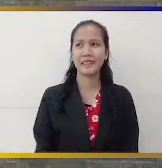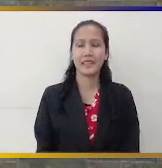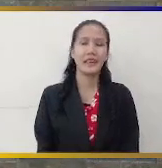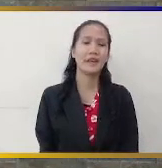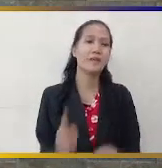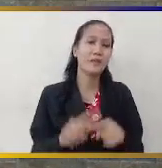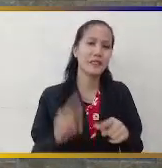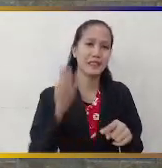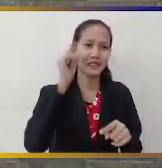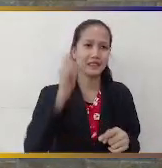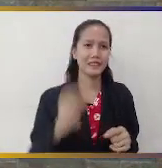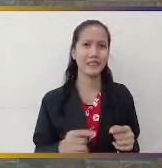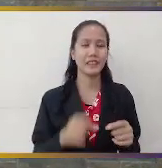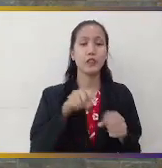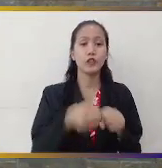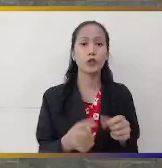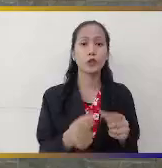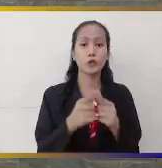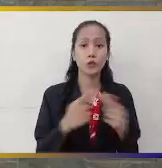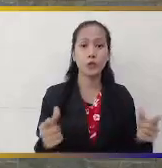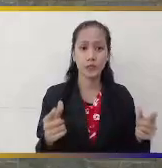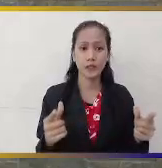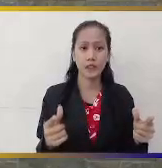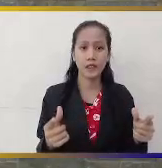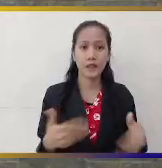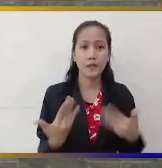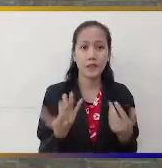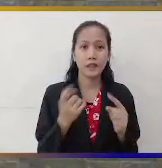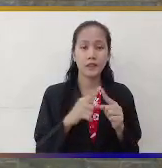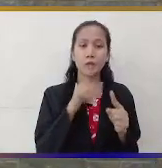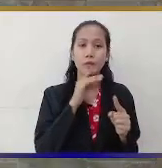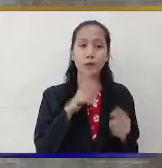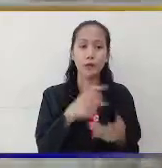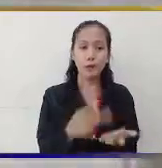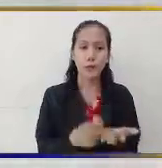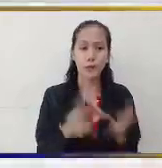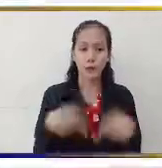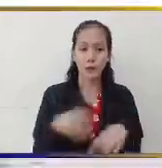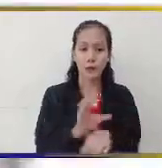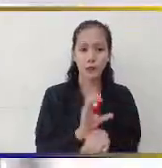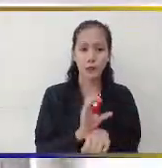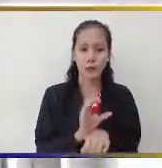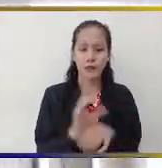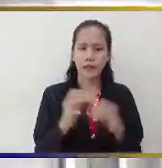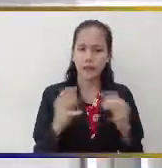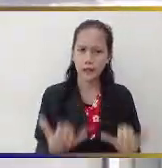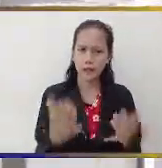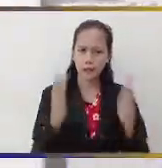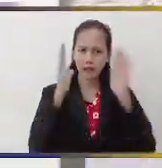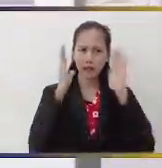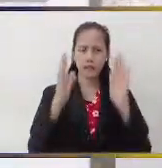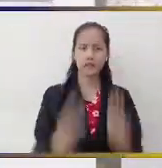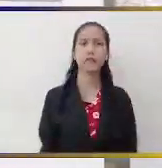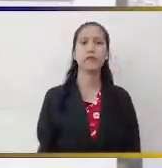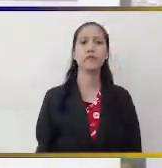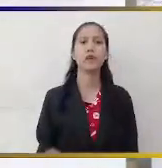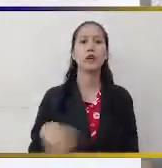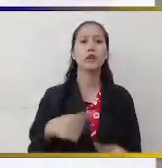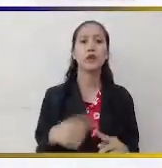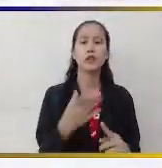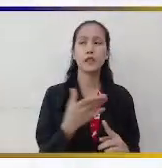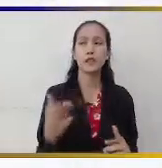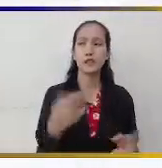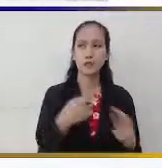church. Now, church, let's understand something. When you get saved, when you